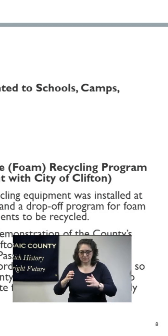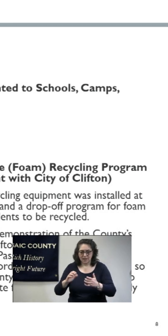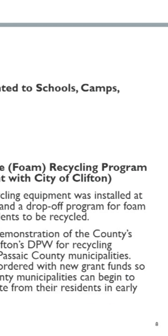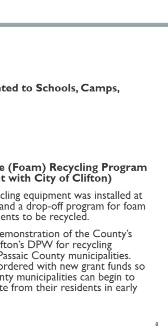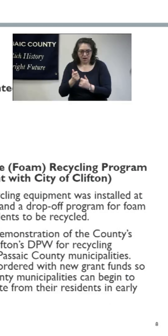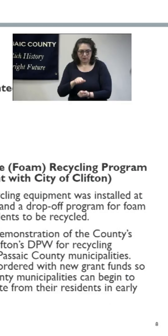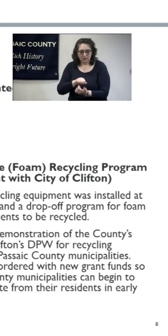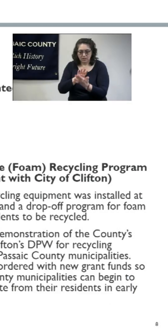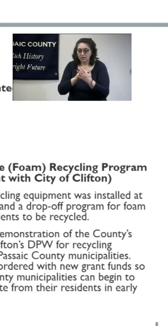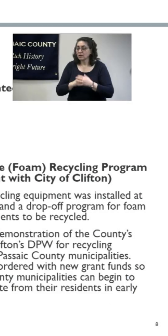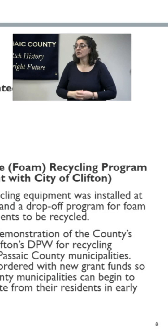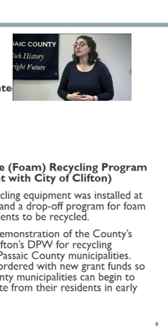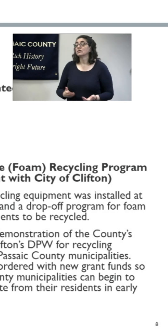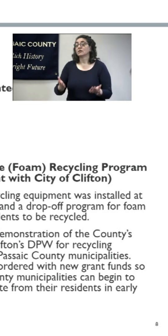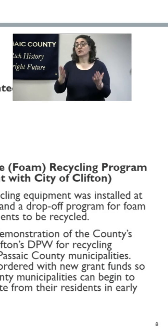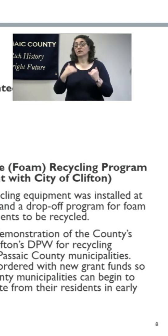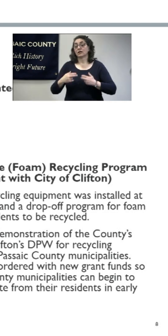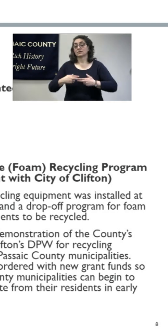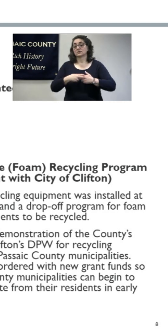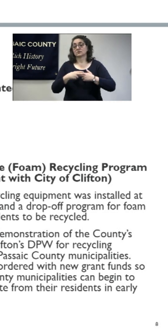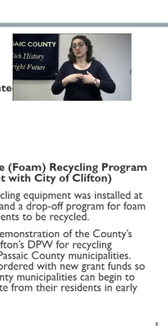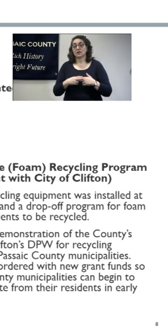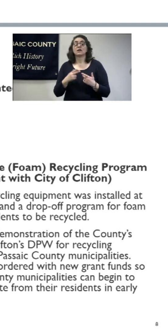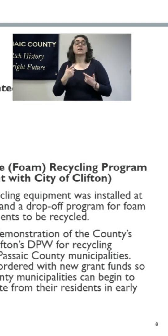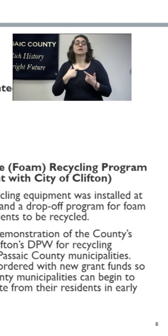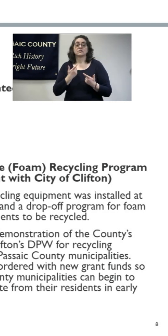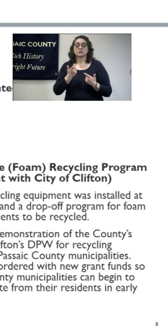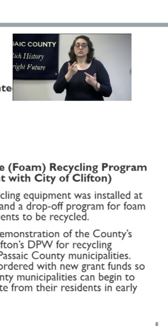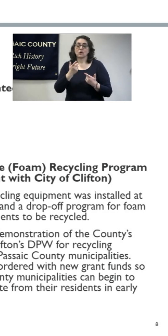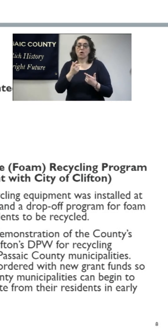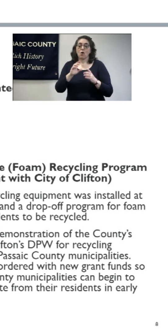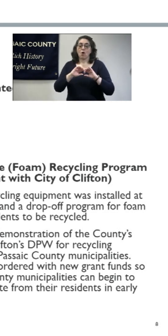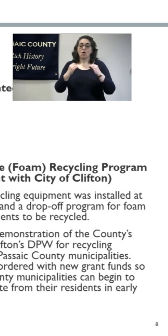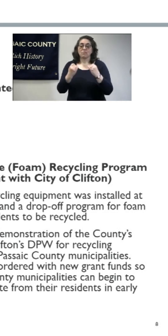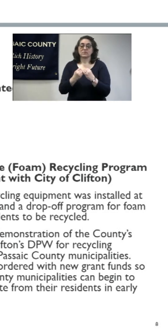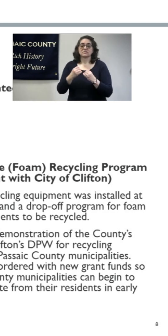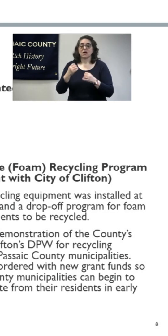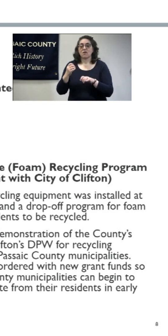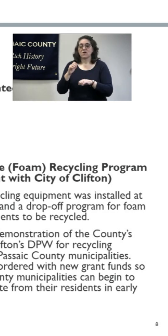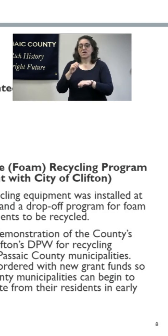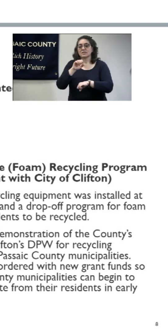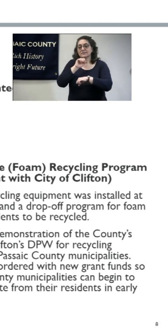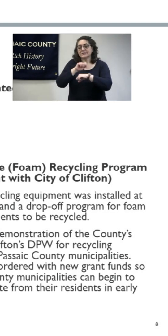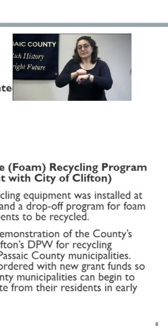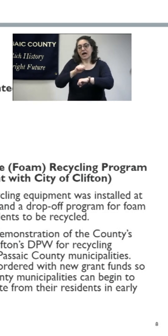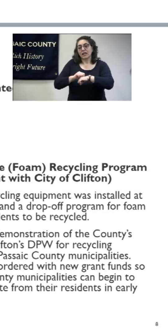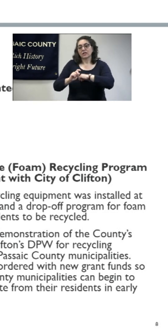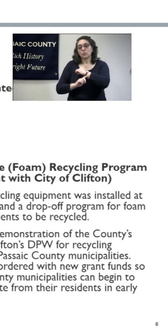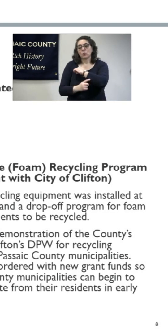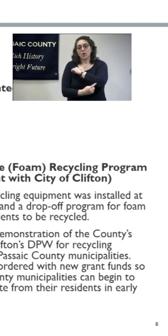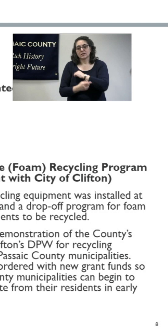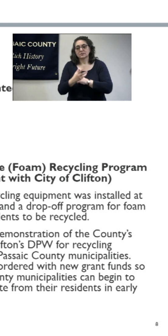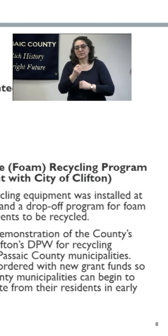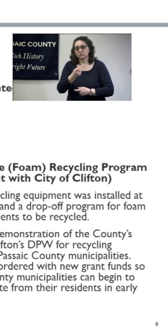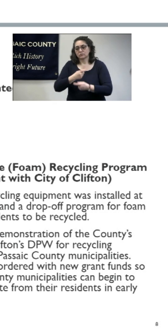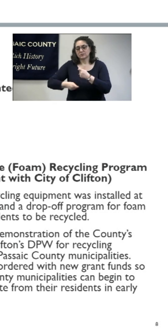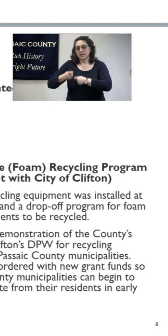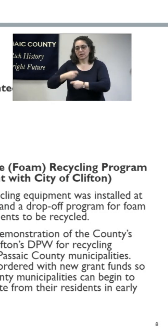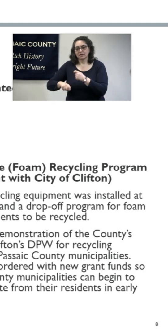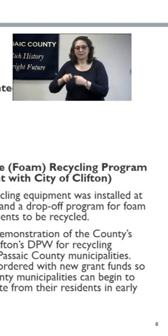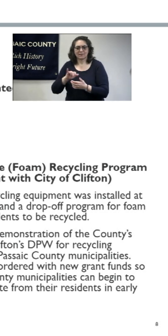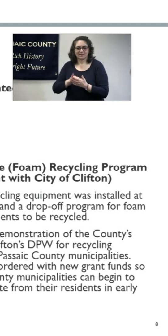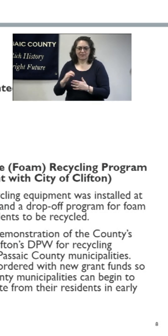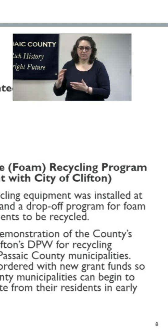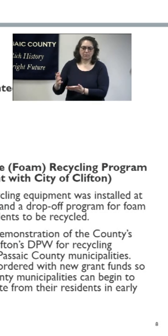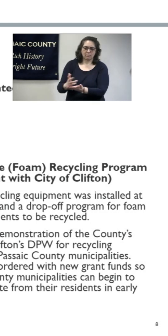This next slide has Office of Solid Waste and Recycling. And this is the department that provides us with the collection